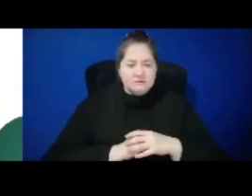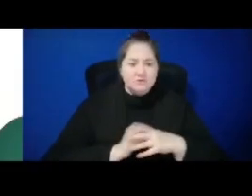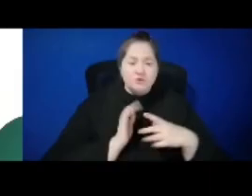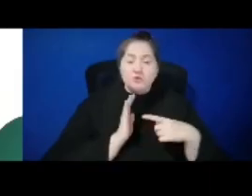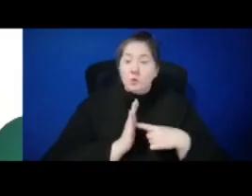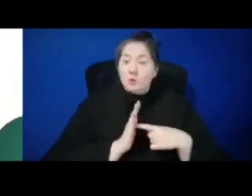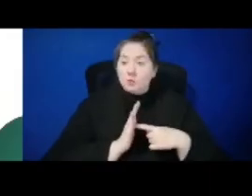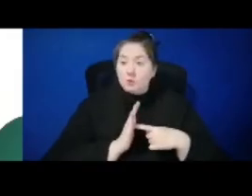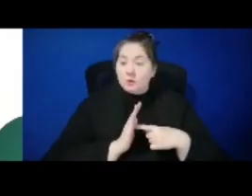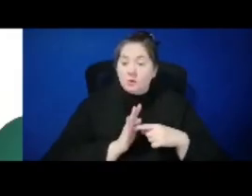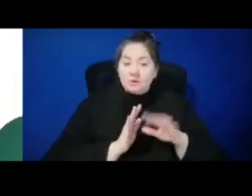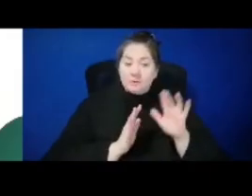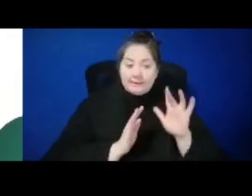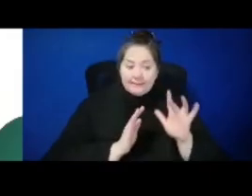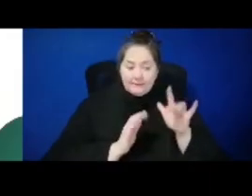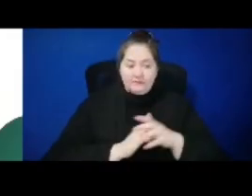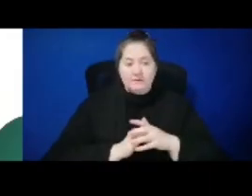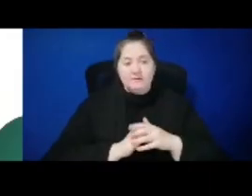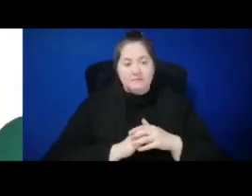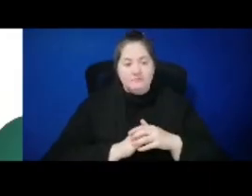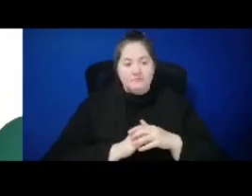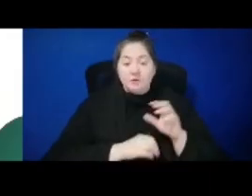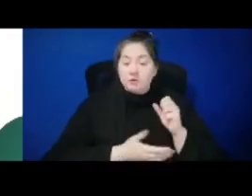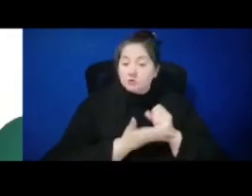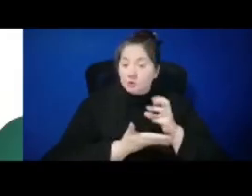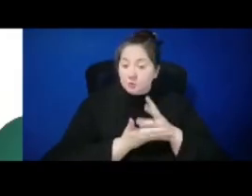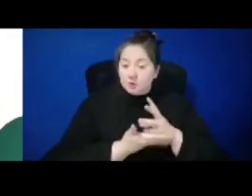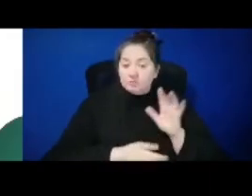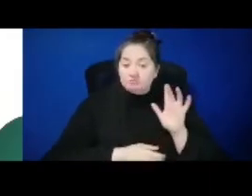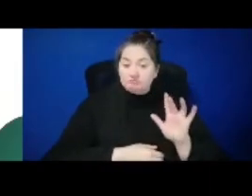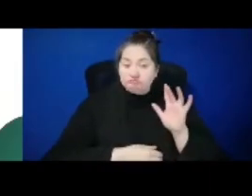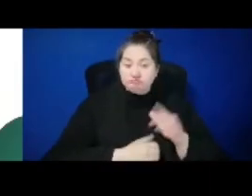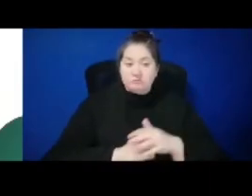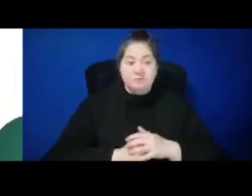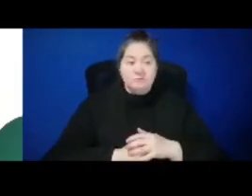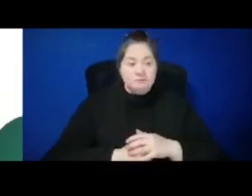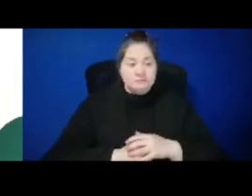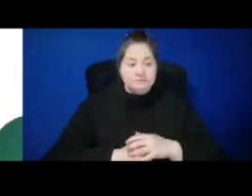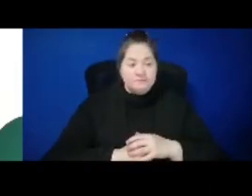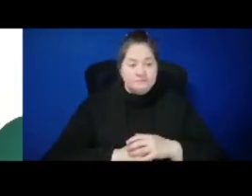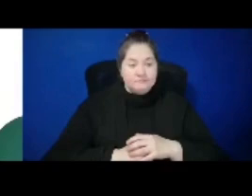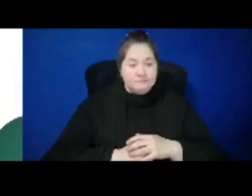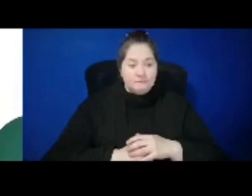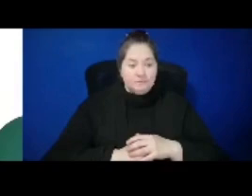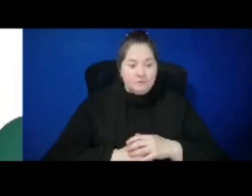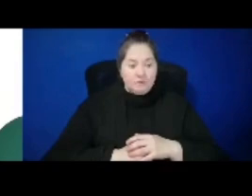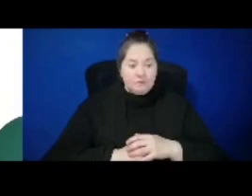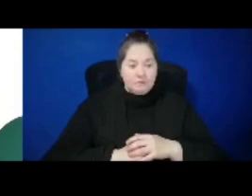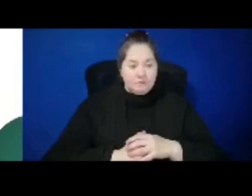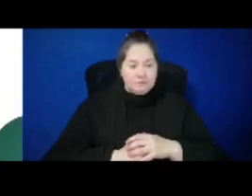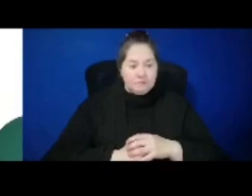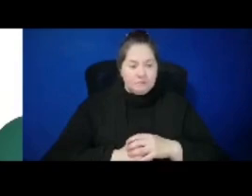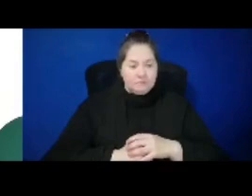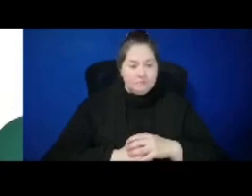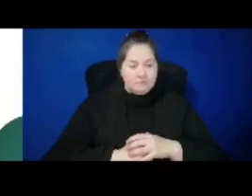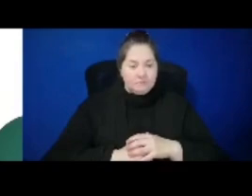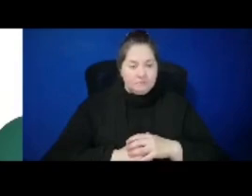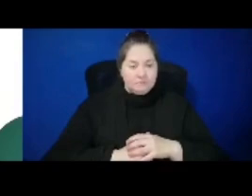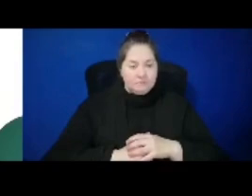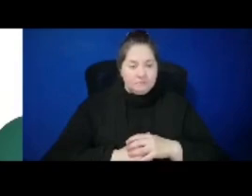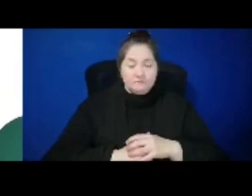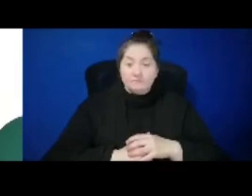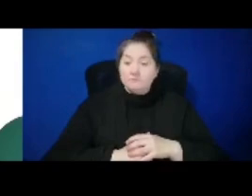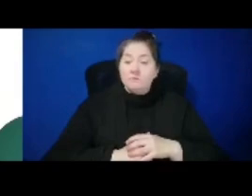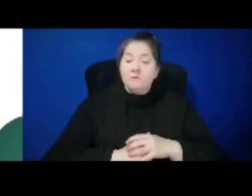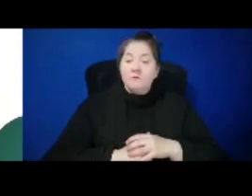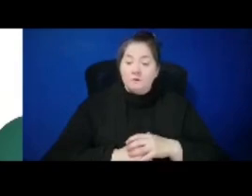you what happens when you click the link for social worker. And you'll just bear with me as it loads on my screen. So what happens